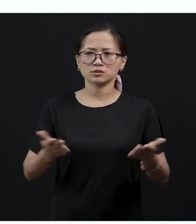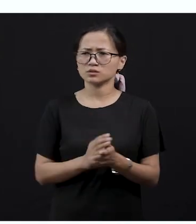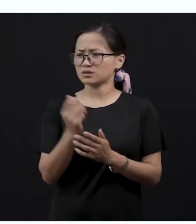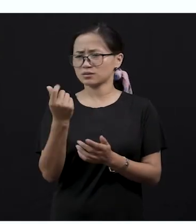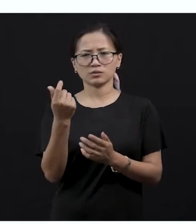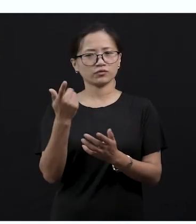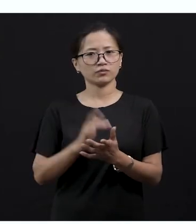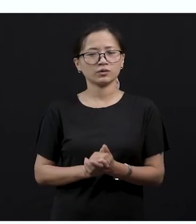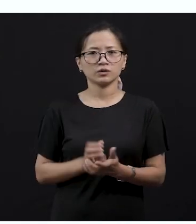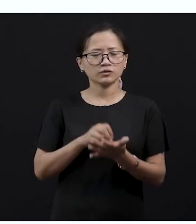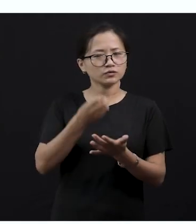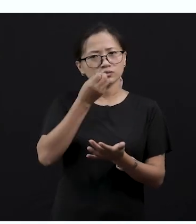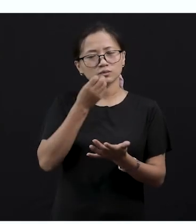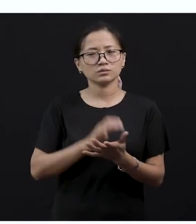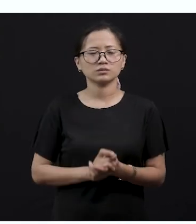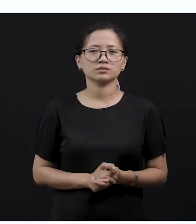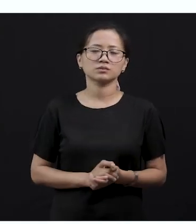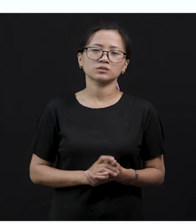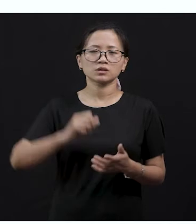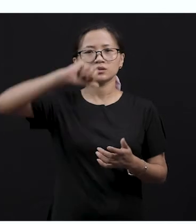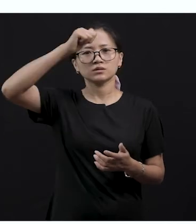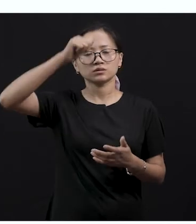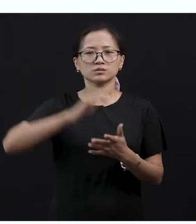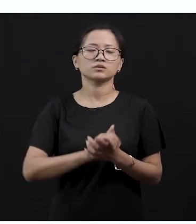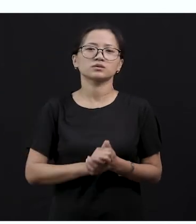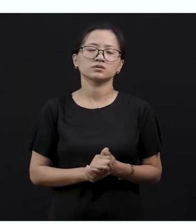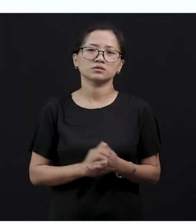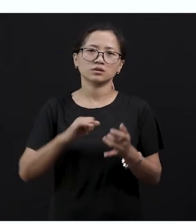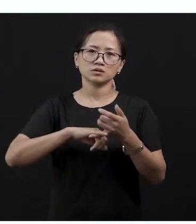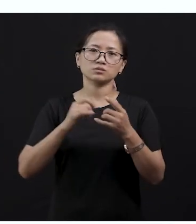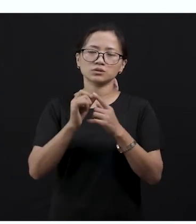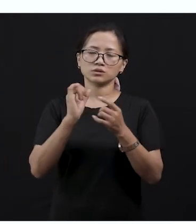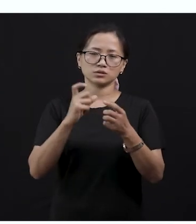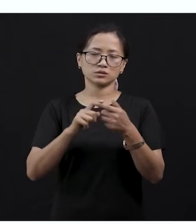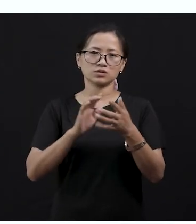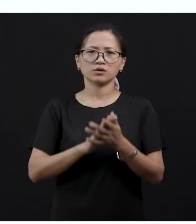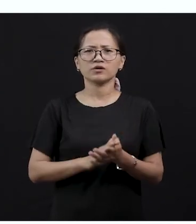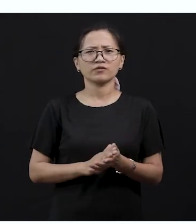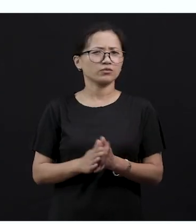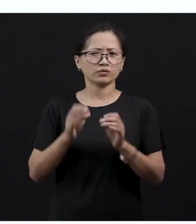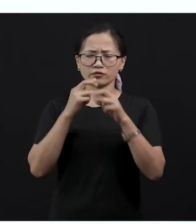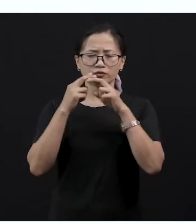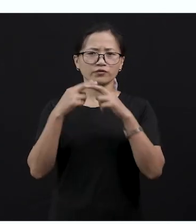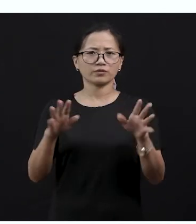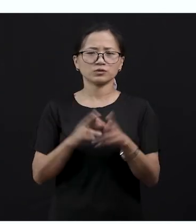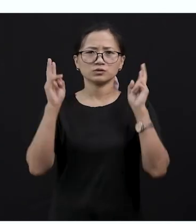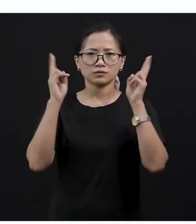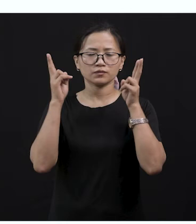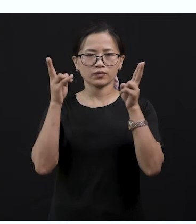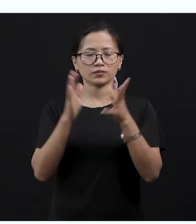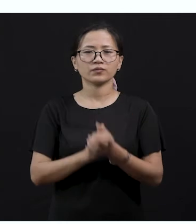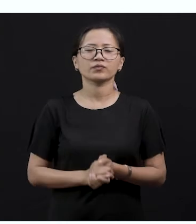money, in the form of food. So Indian spices were very popular all over the world. So